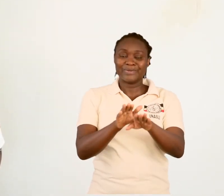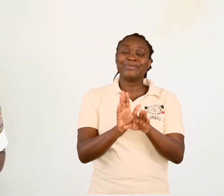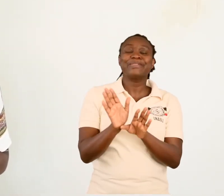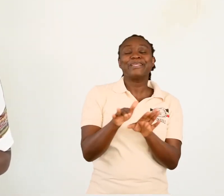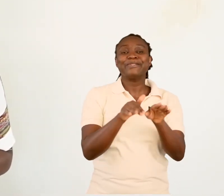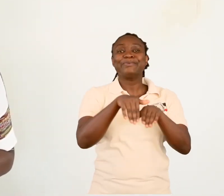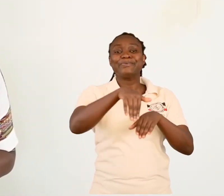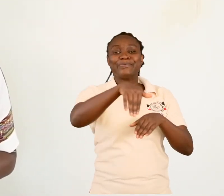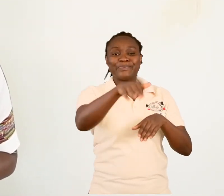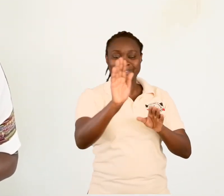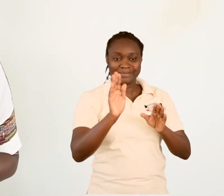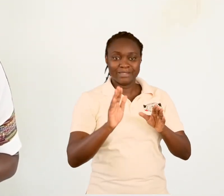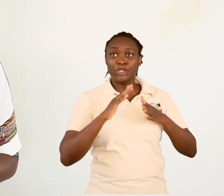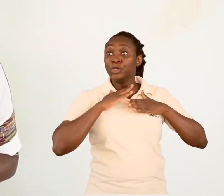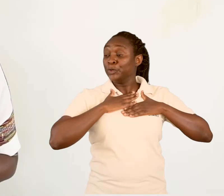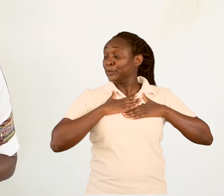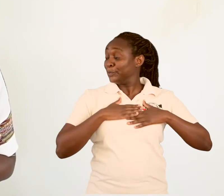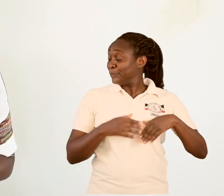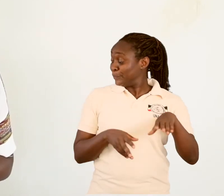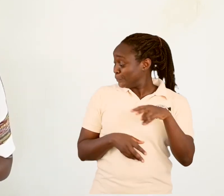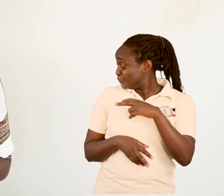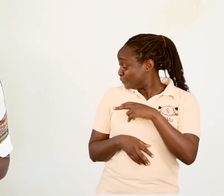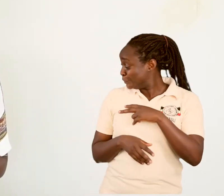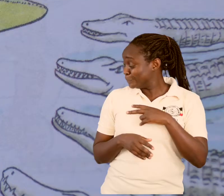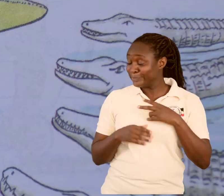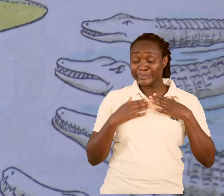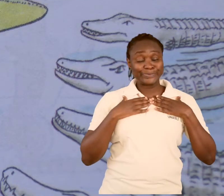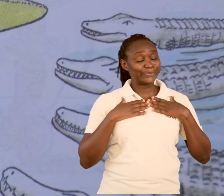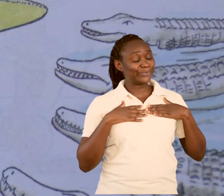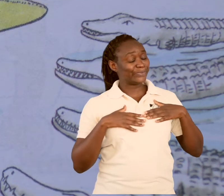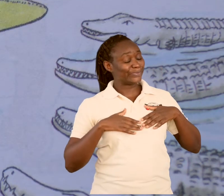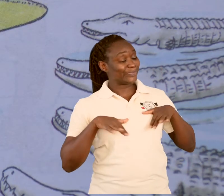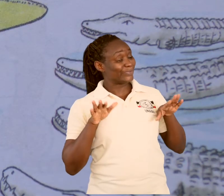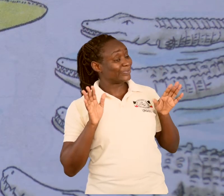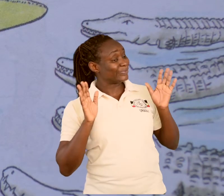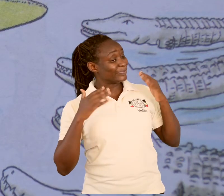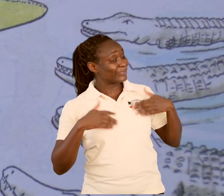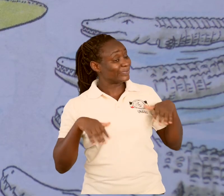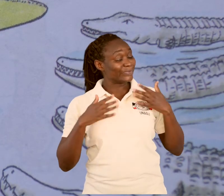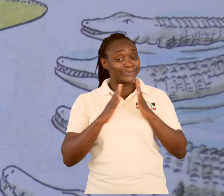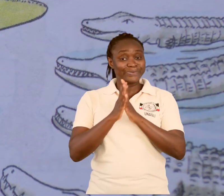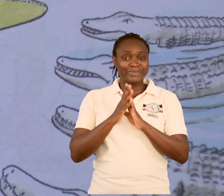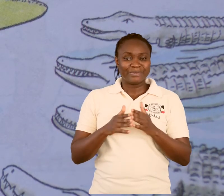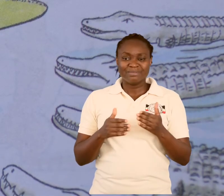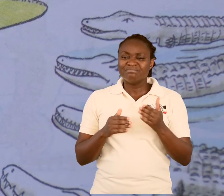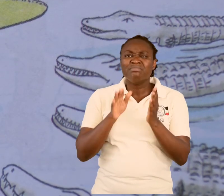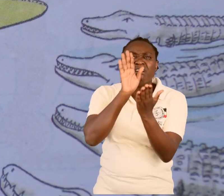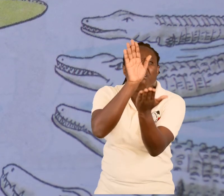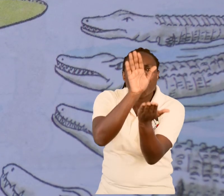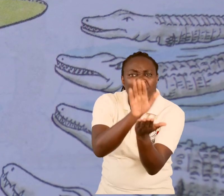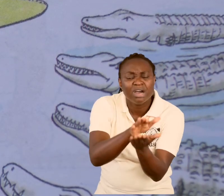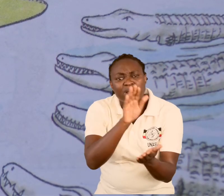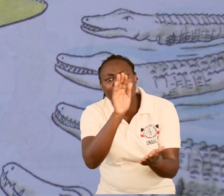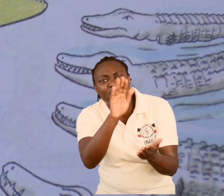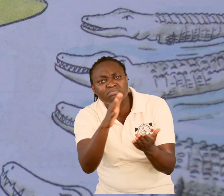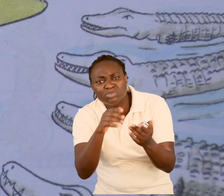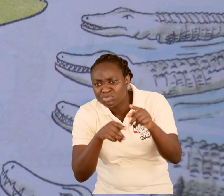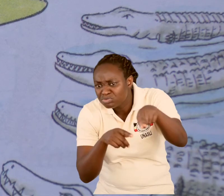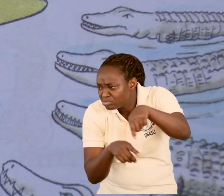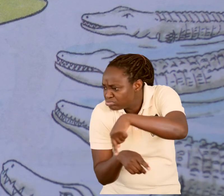are we?" called out Crocodile. "Just enough," Hare said, "and